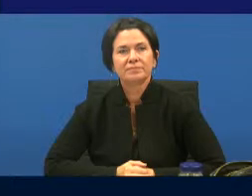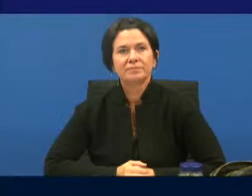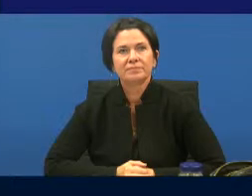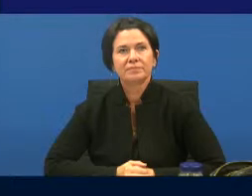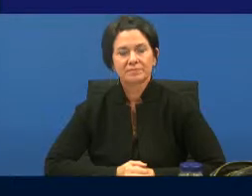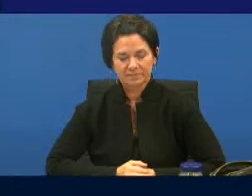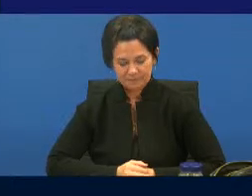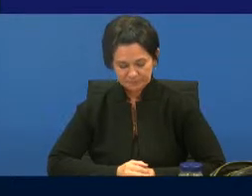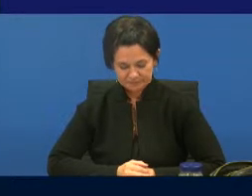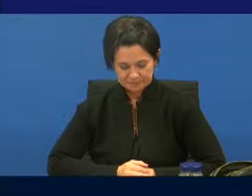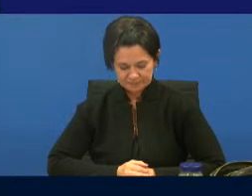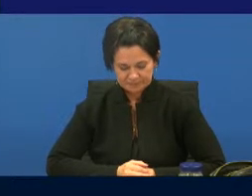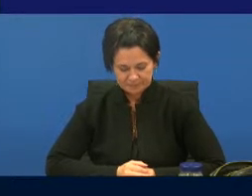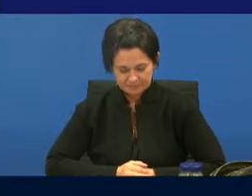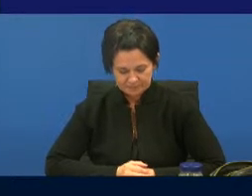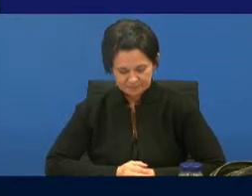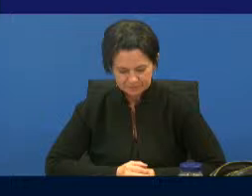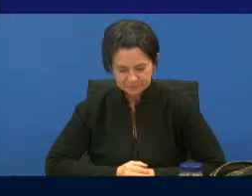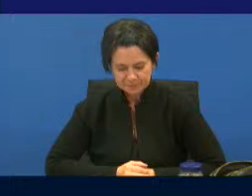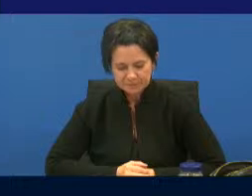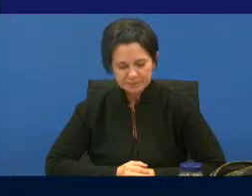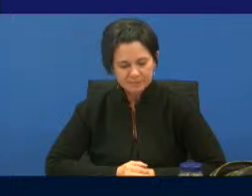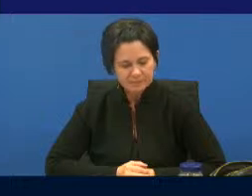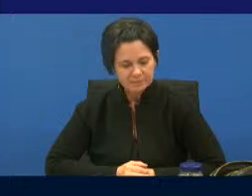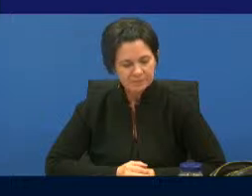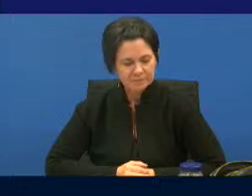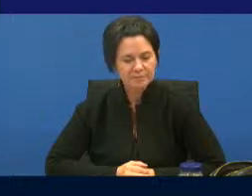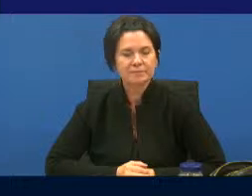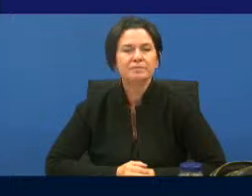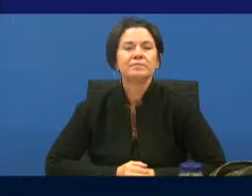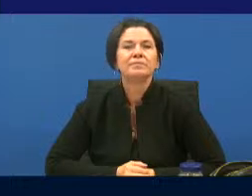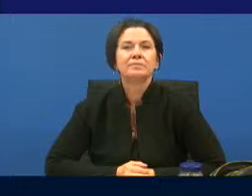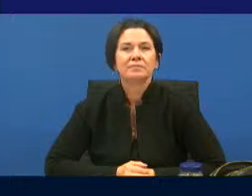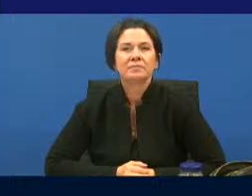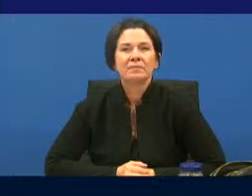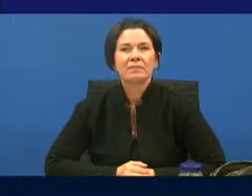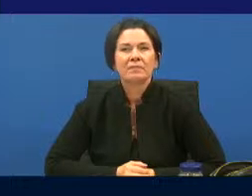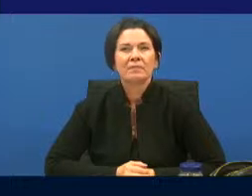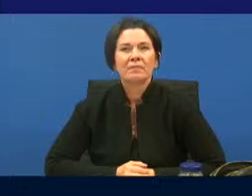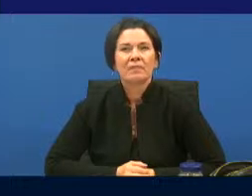My reset. Hang on. No, wait.